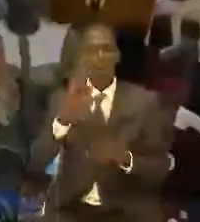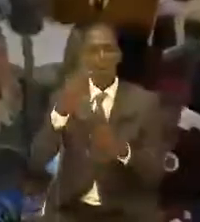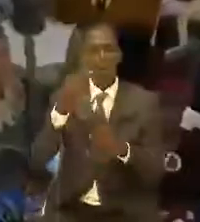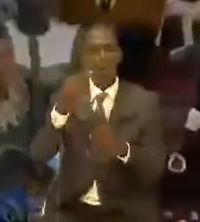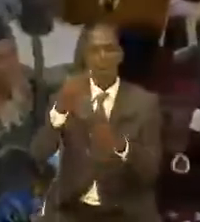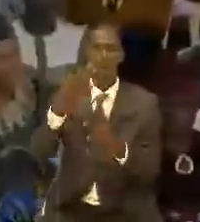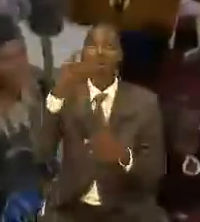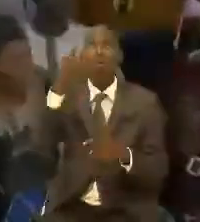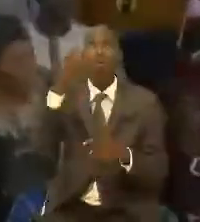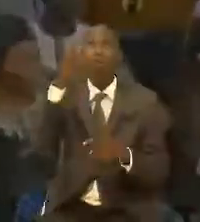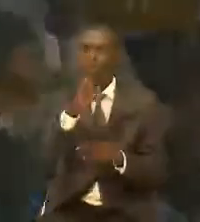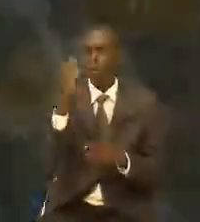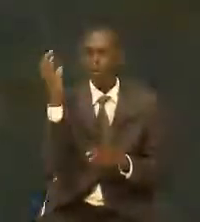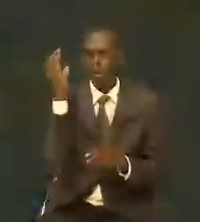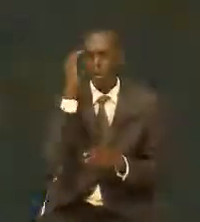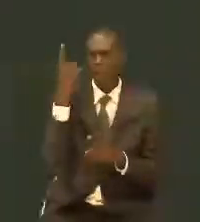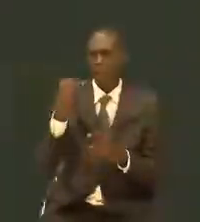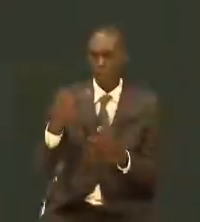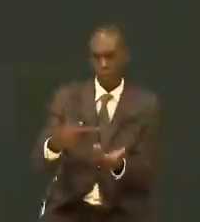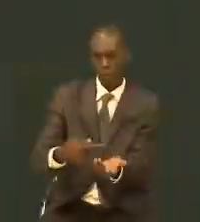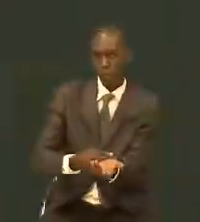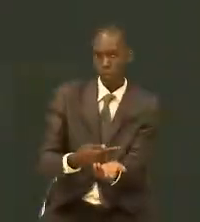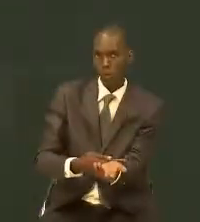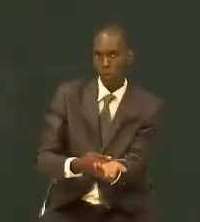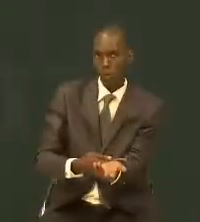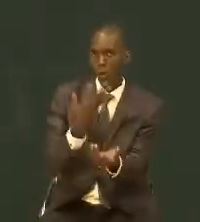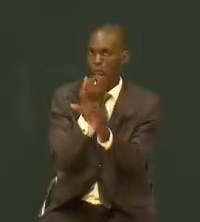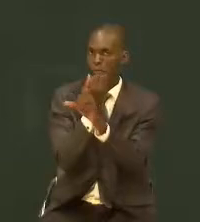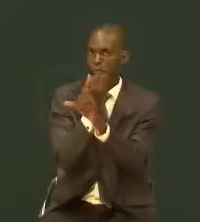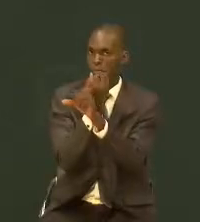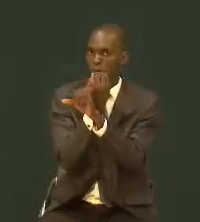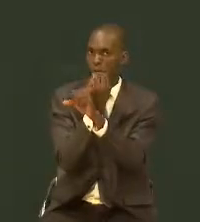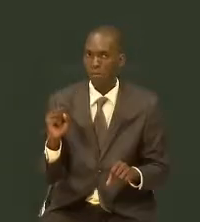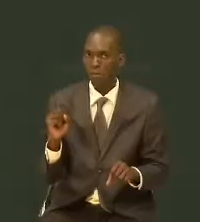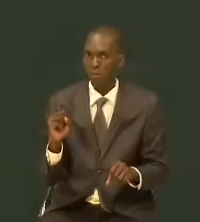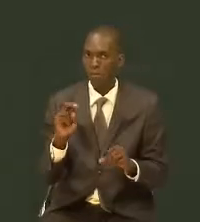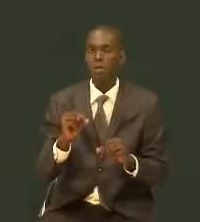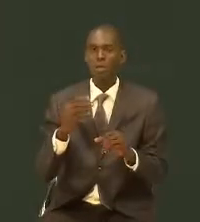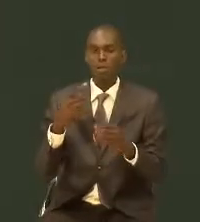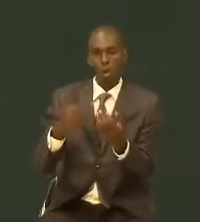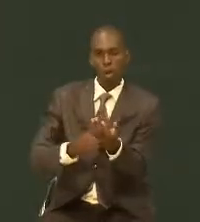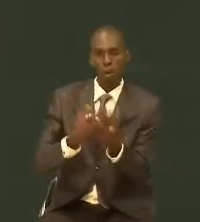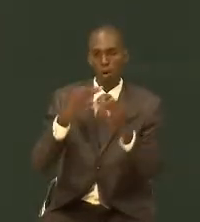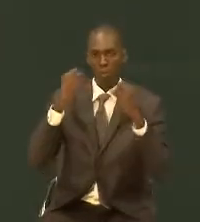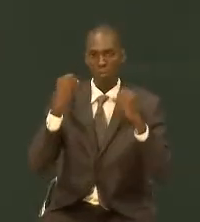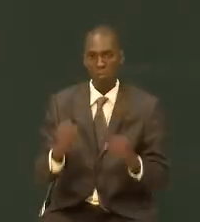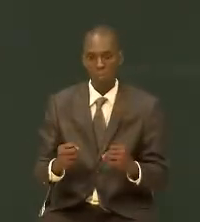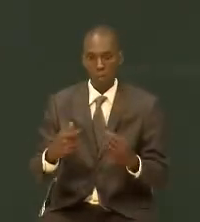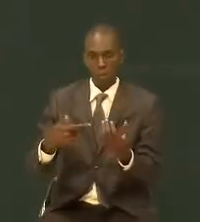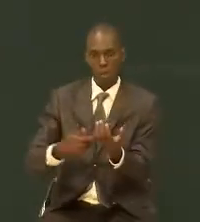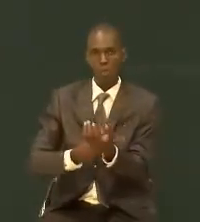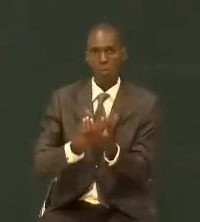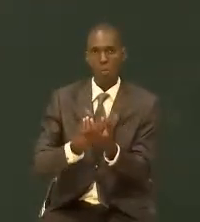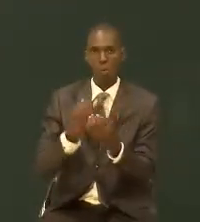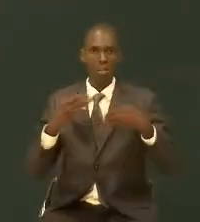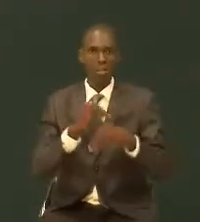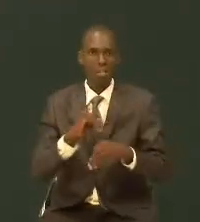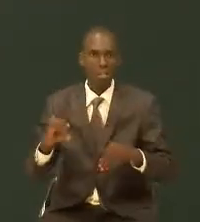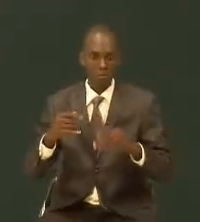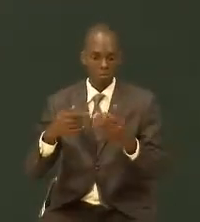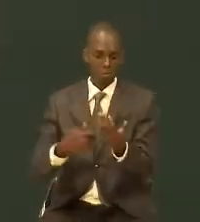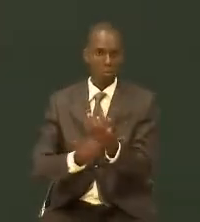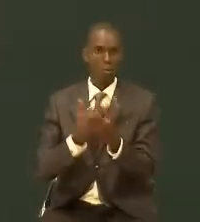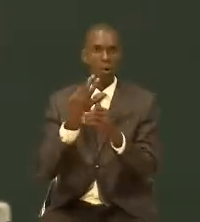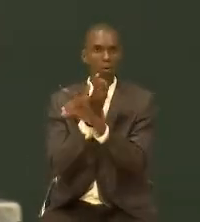the gospel the gospel of salvation the gospel of power the gospel of healing the gospel of deliverance the